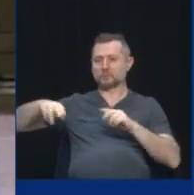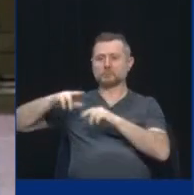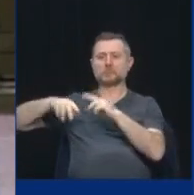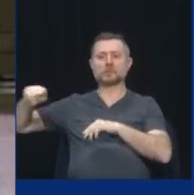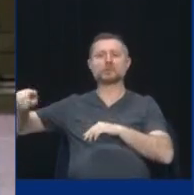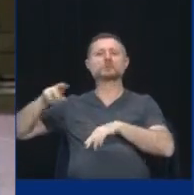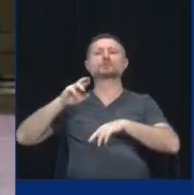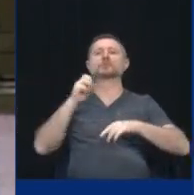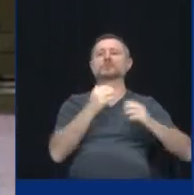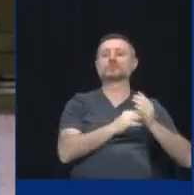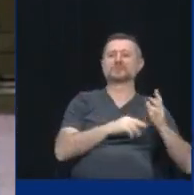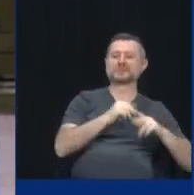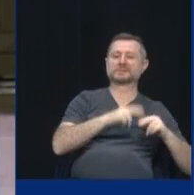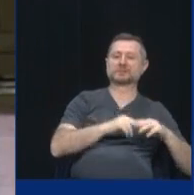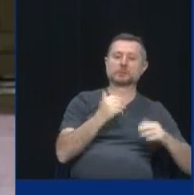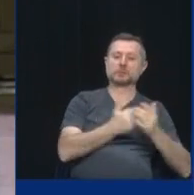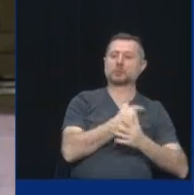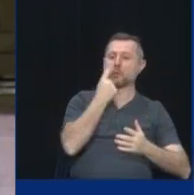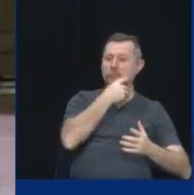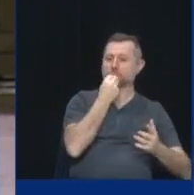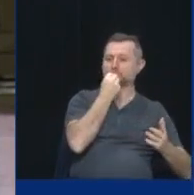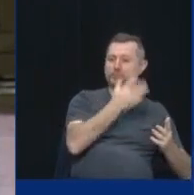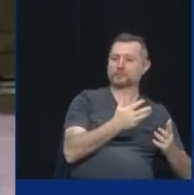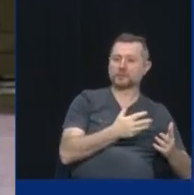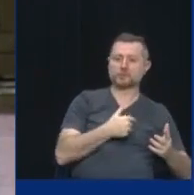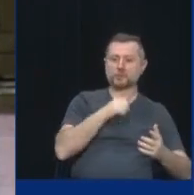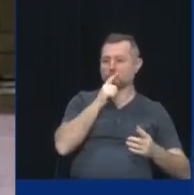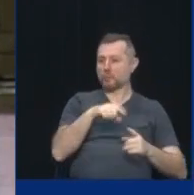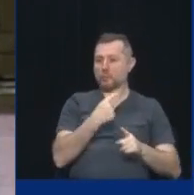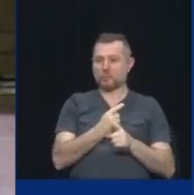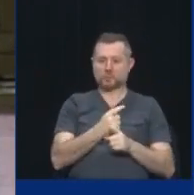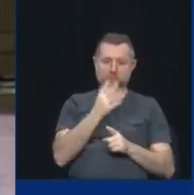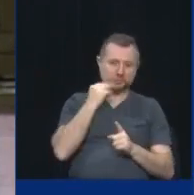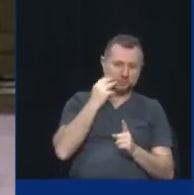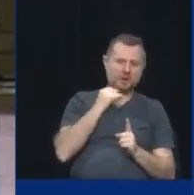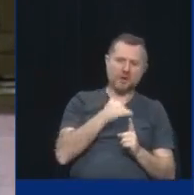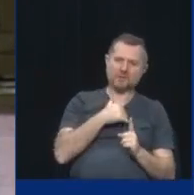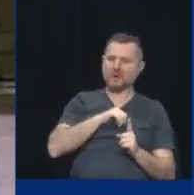a passenger experience. It's not just the passenger experience. You need more tracks,